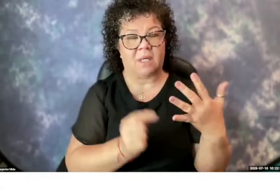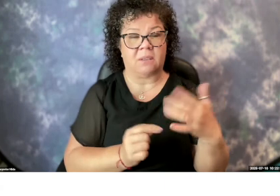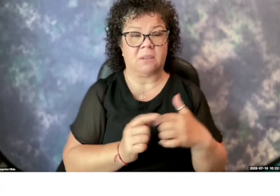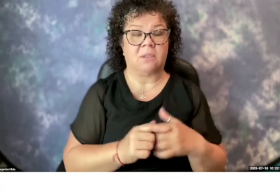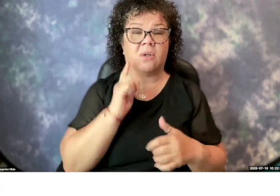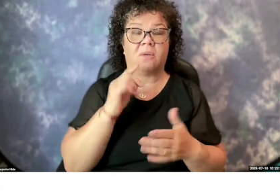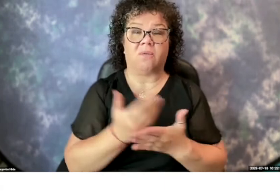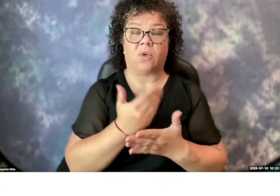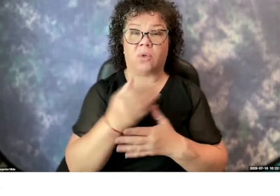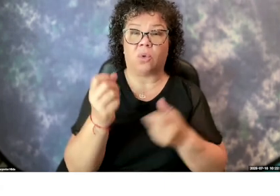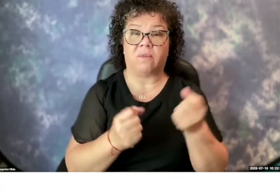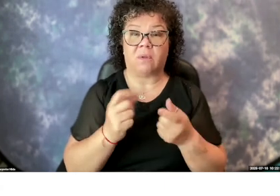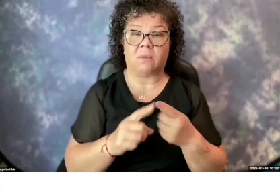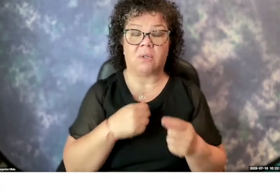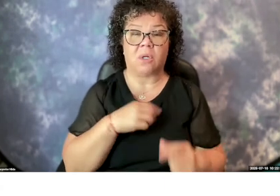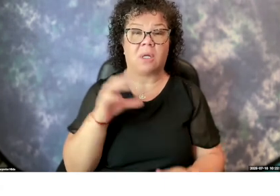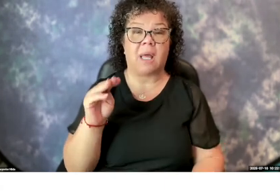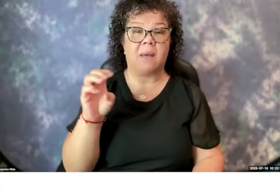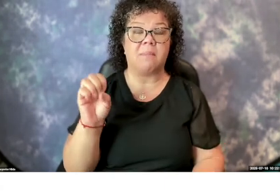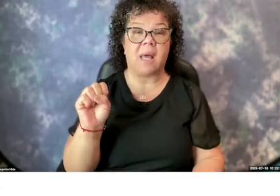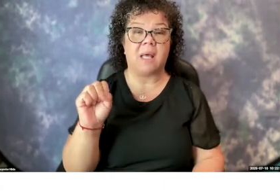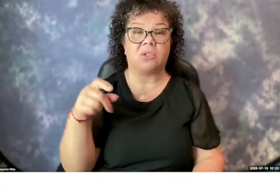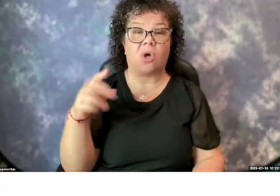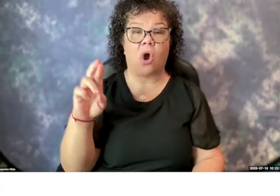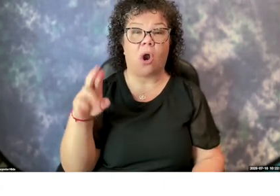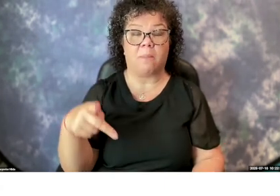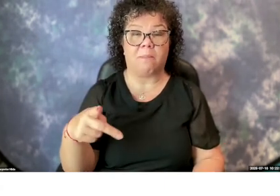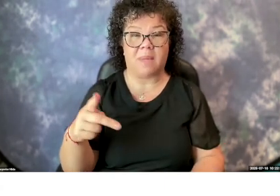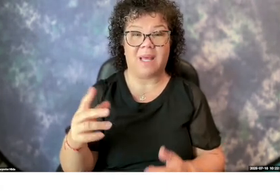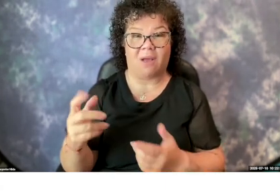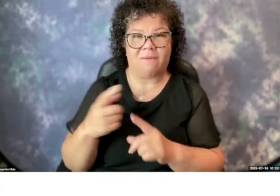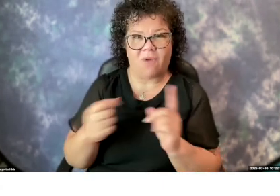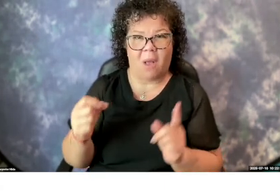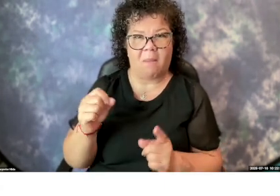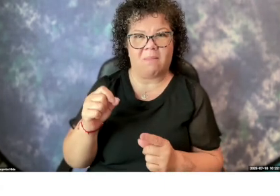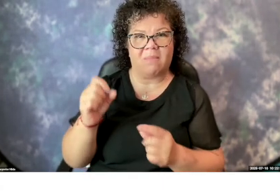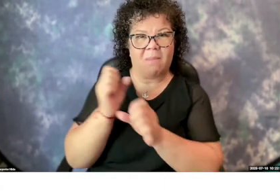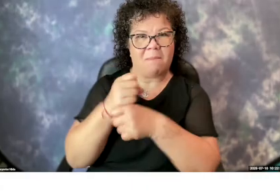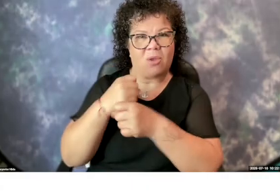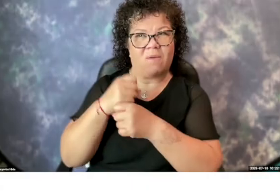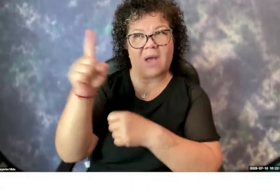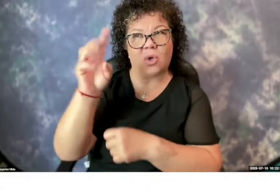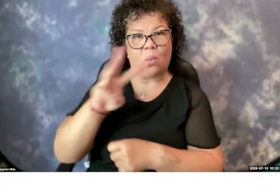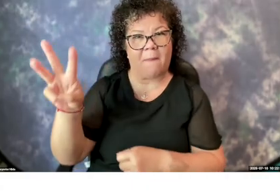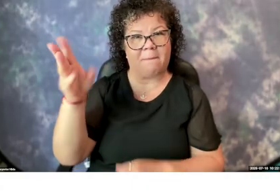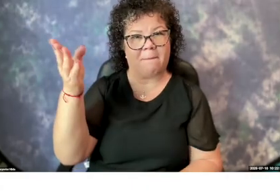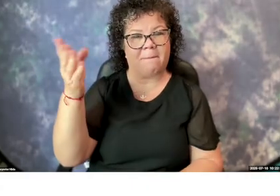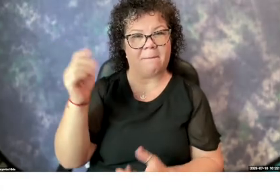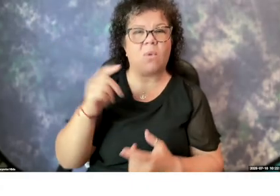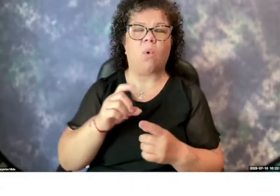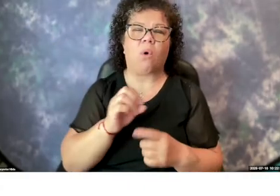we're looking at MSRP information gathered from manufacturer websites or where not available from Car and